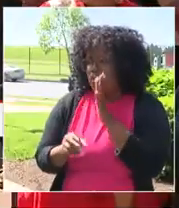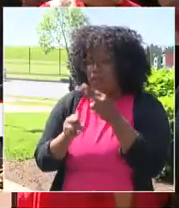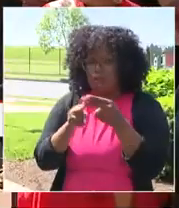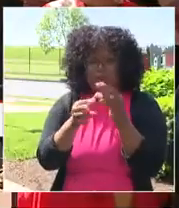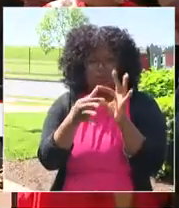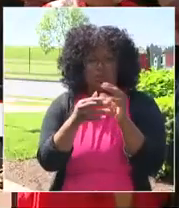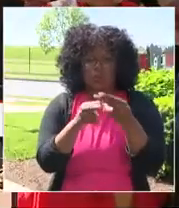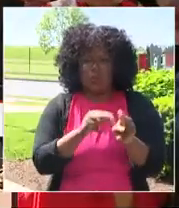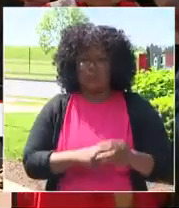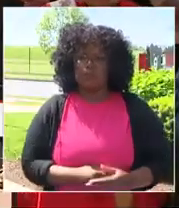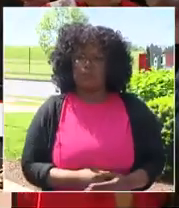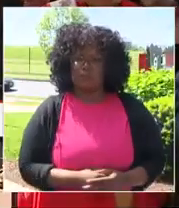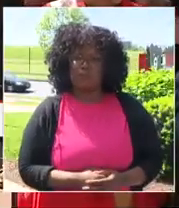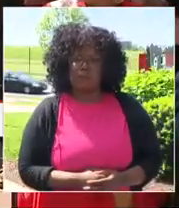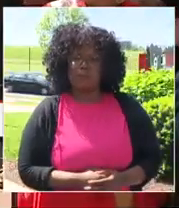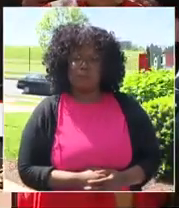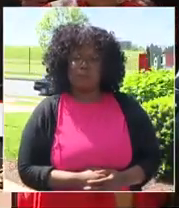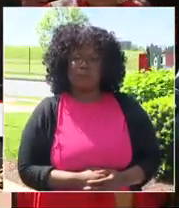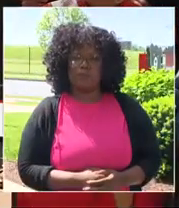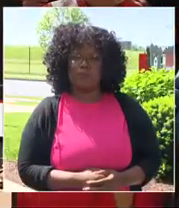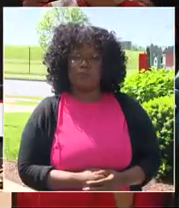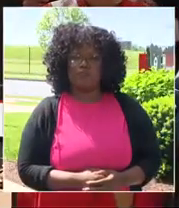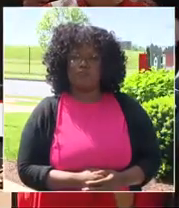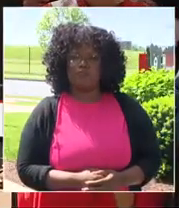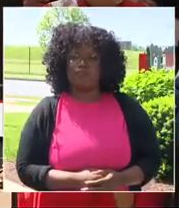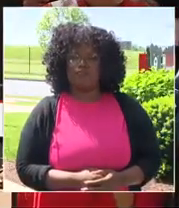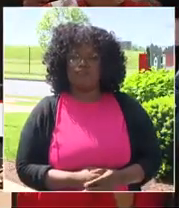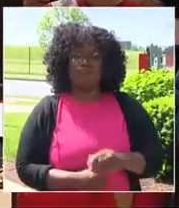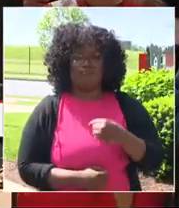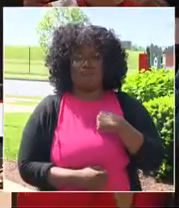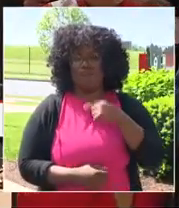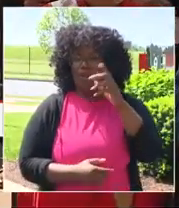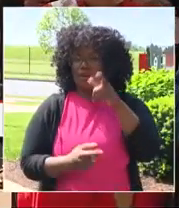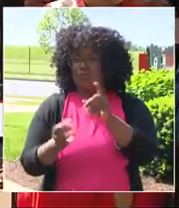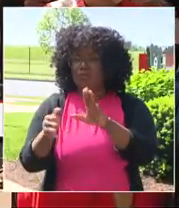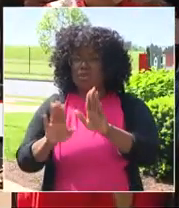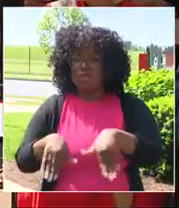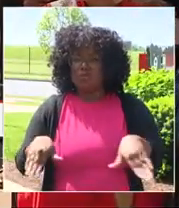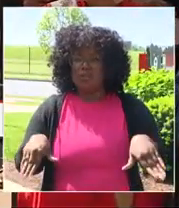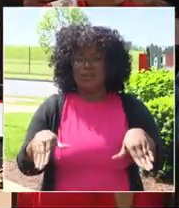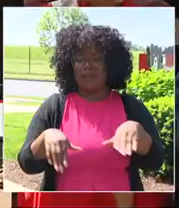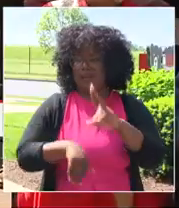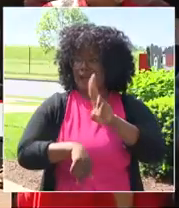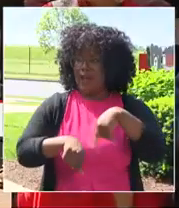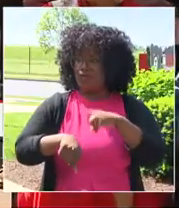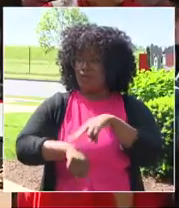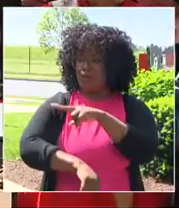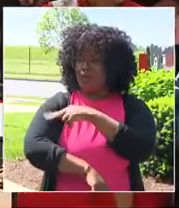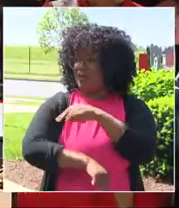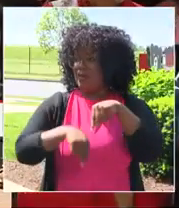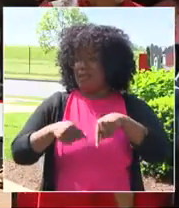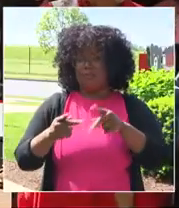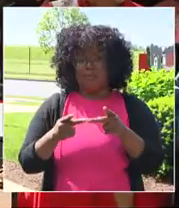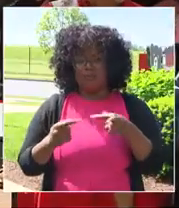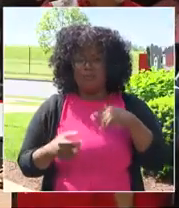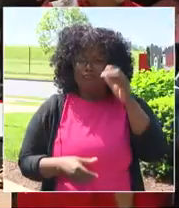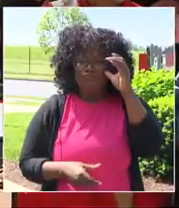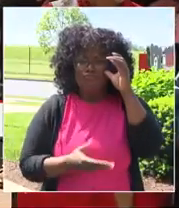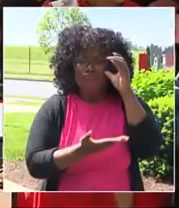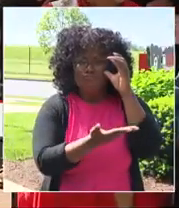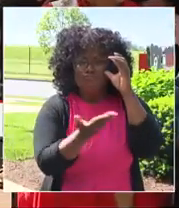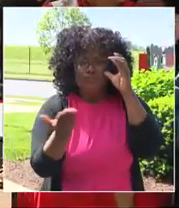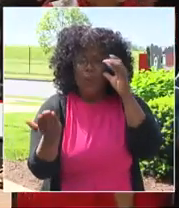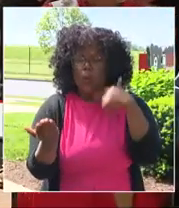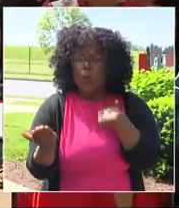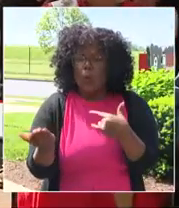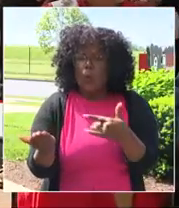We've heard a lot about Children's National, a place that's close to my heart, but I also want to reinforce to everyone, as been said, this is about